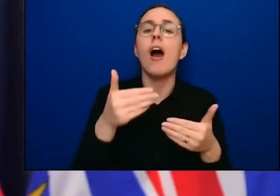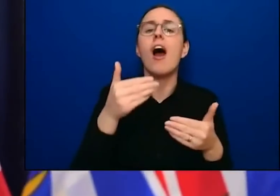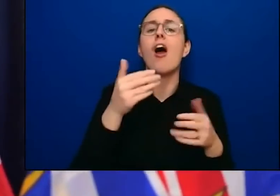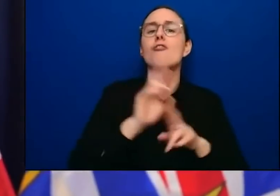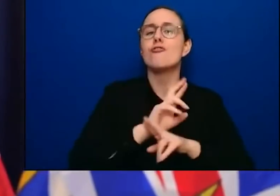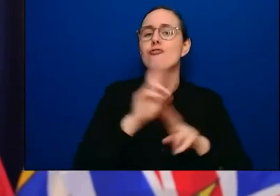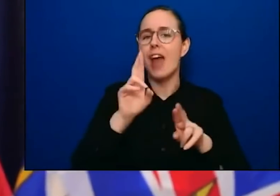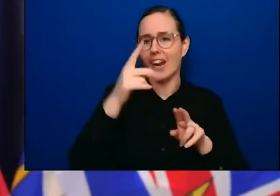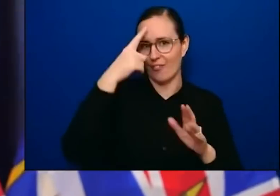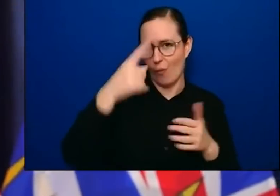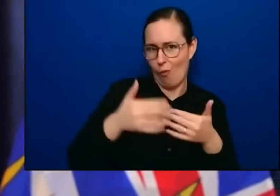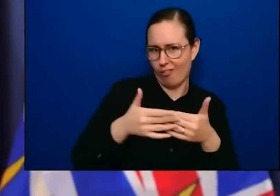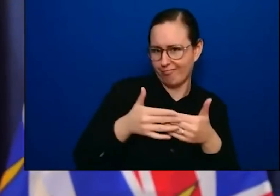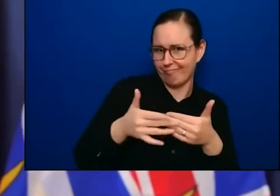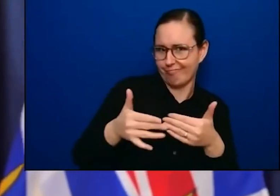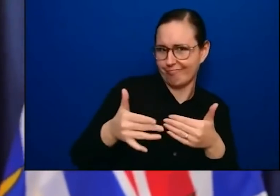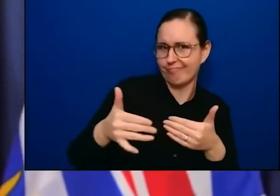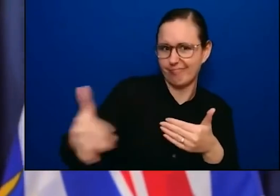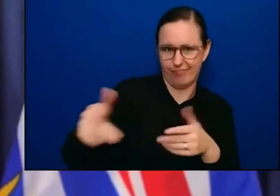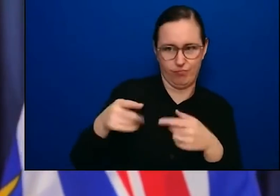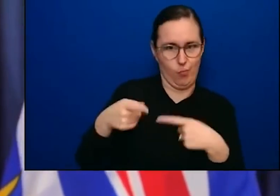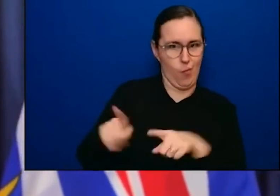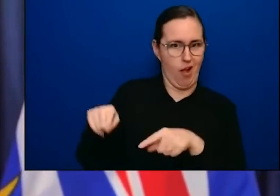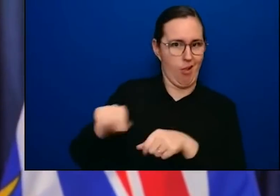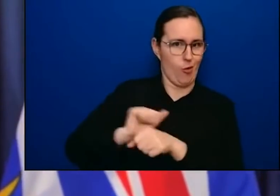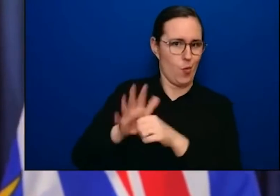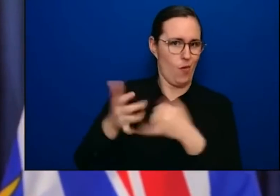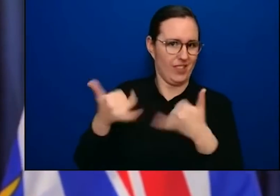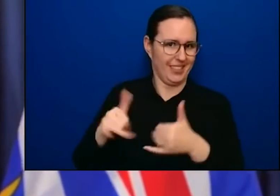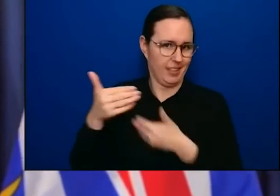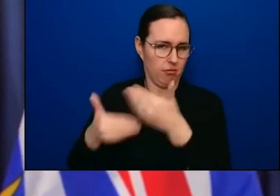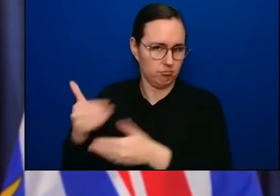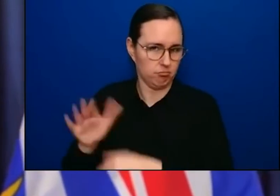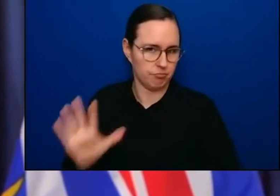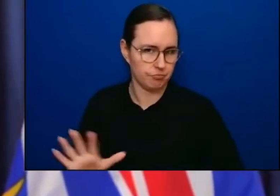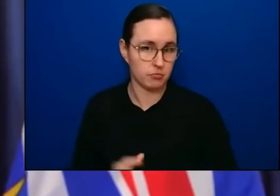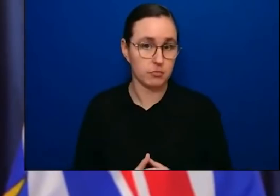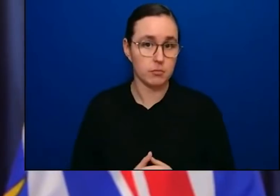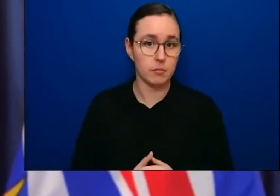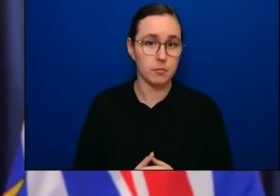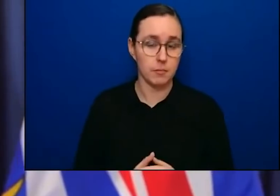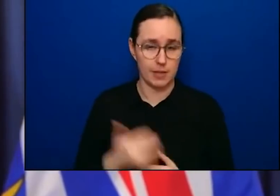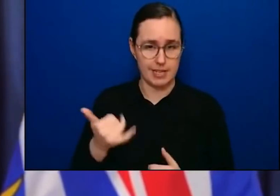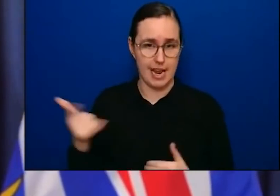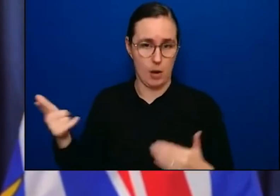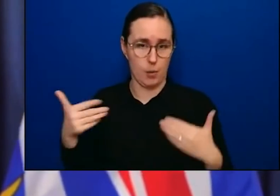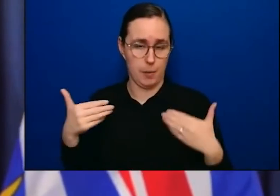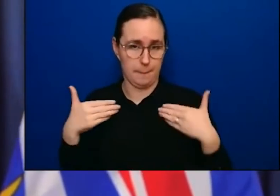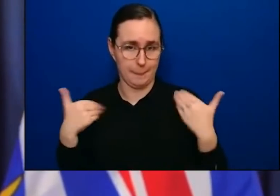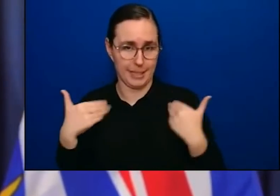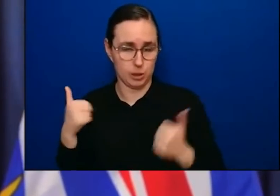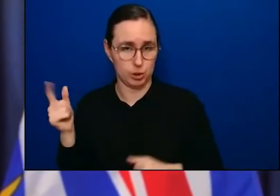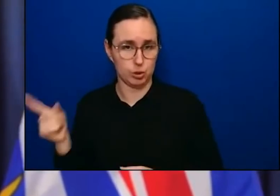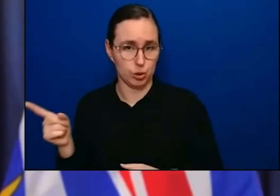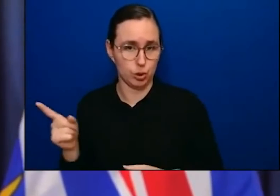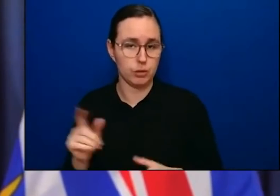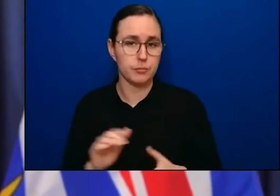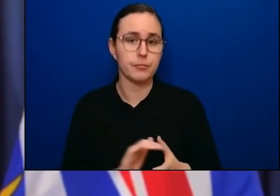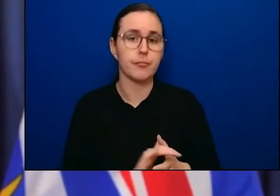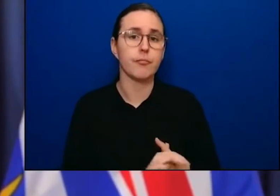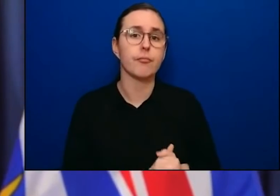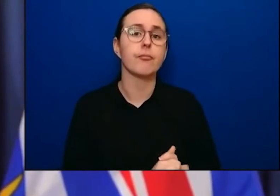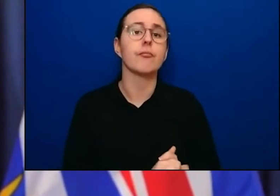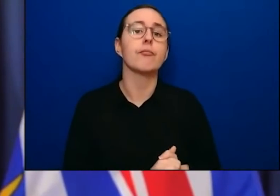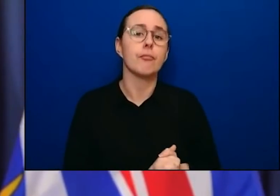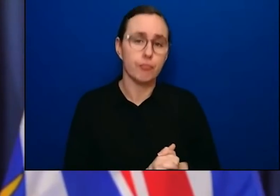And as you can see, because we've been reporting on this every week, we get new rapid antigen tests in from the federal government and we distribute them. We started